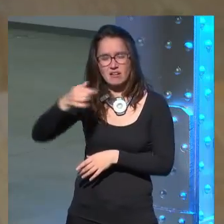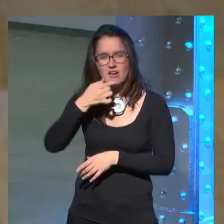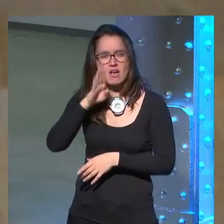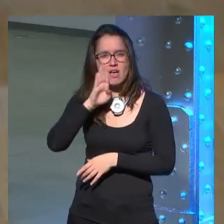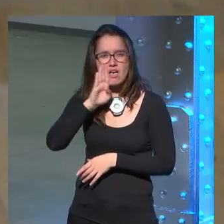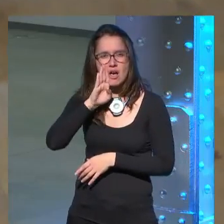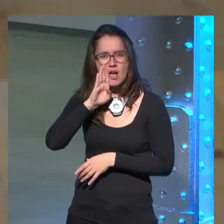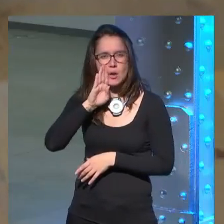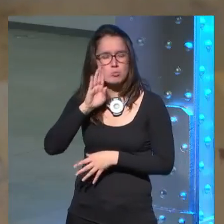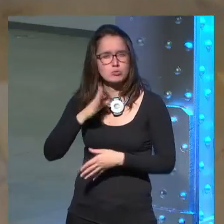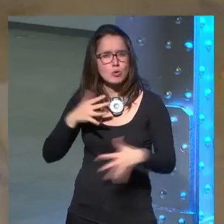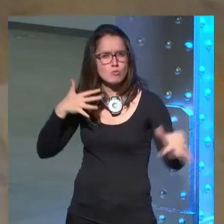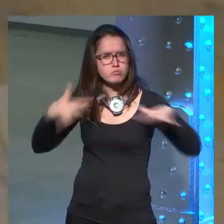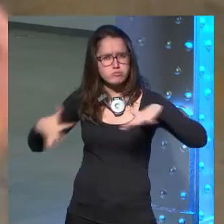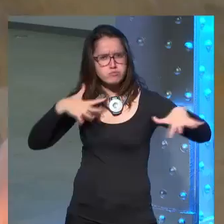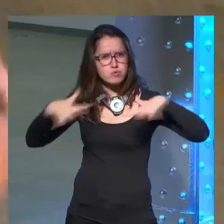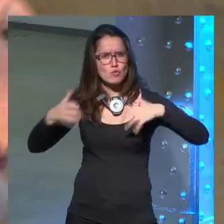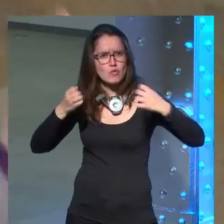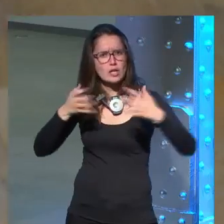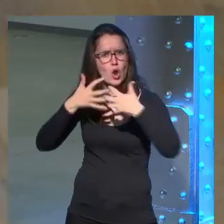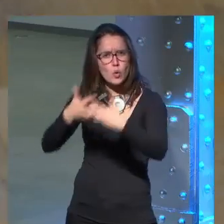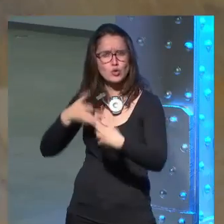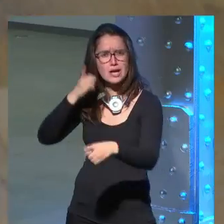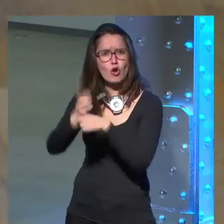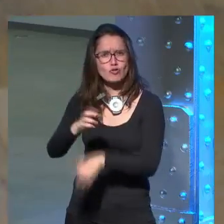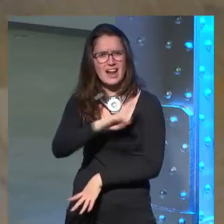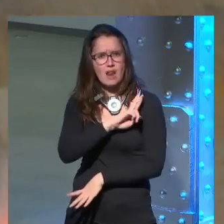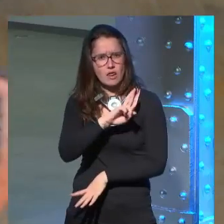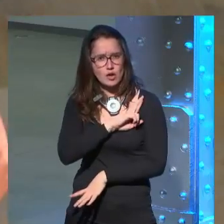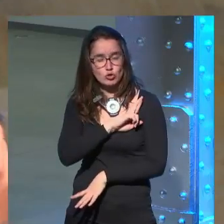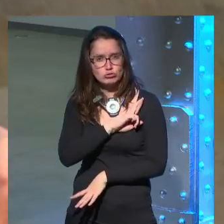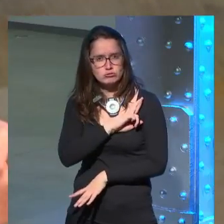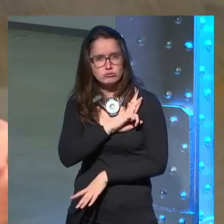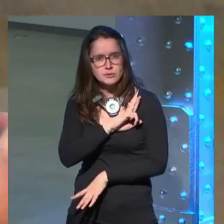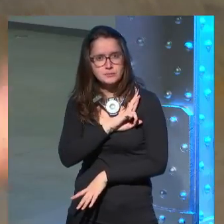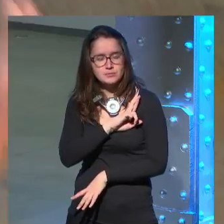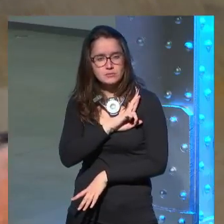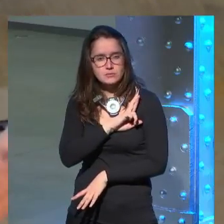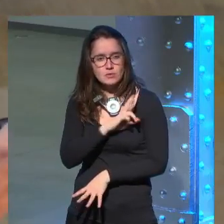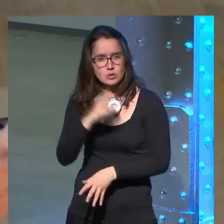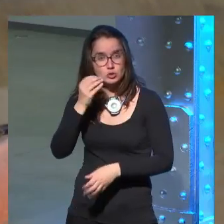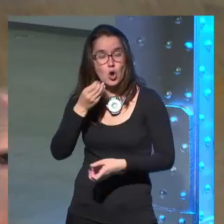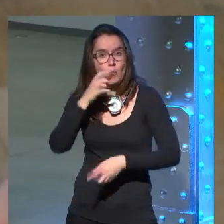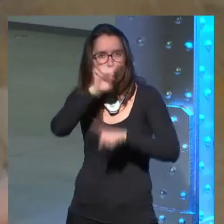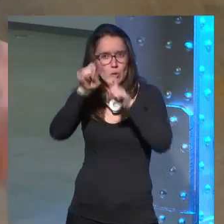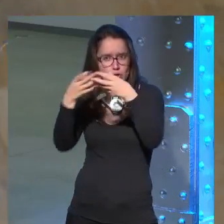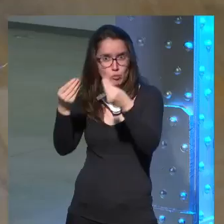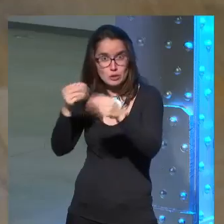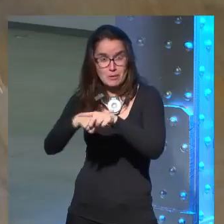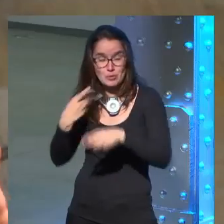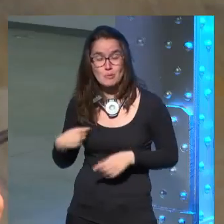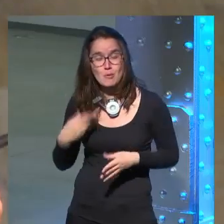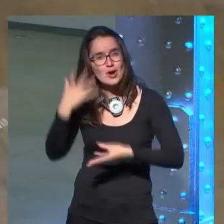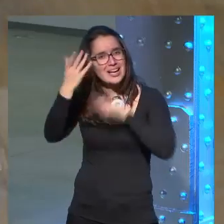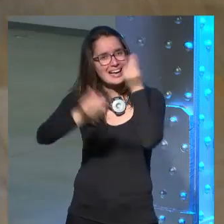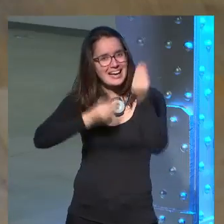that go against what science says. And Richard Dawkins, that you mentioned, has been quite active fighting religion. I'm asking you